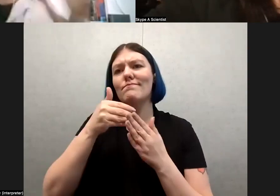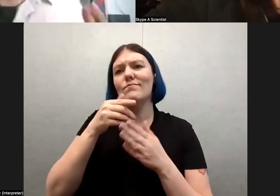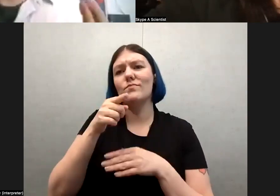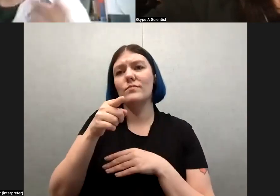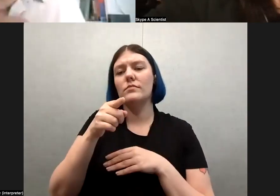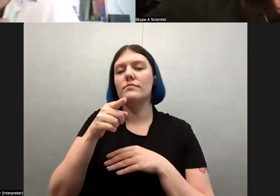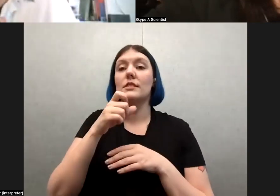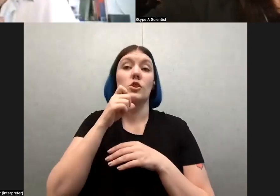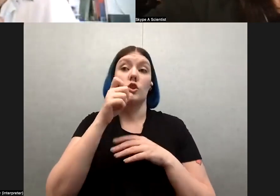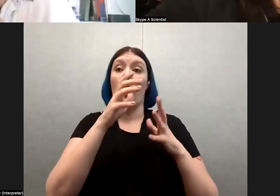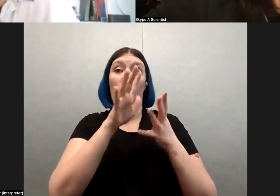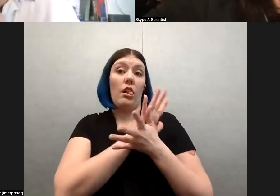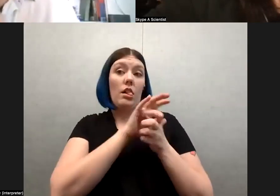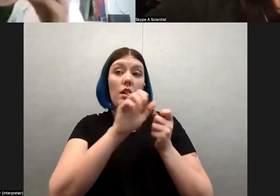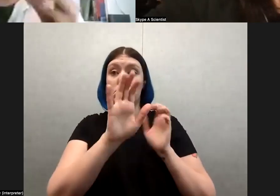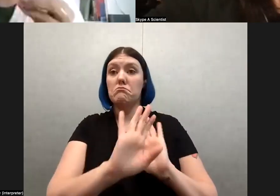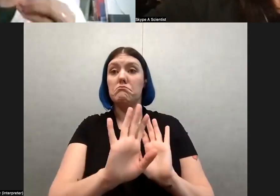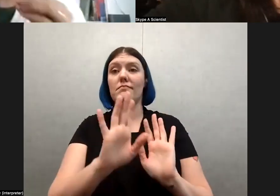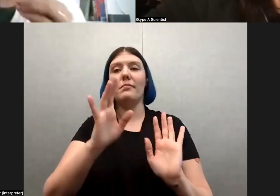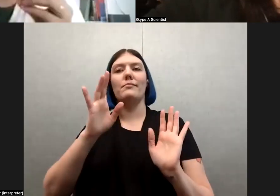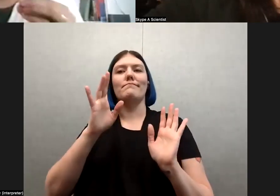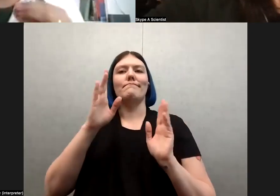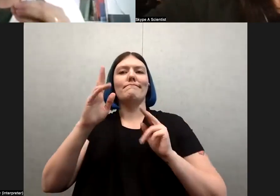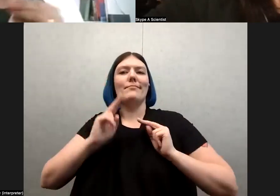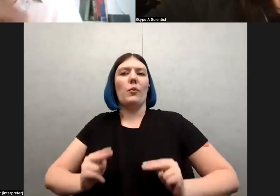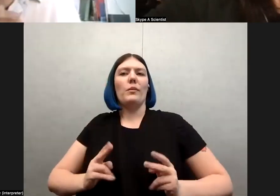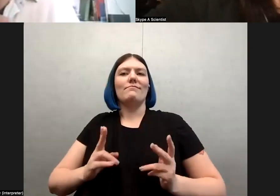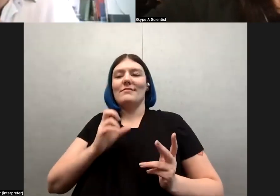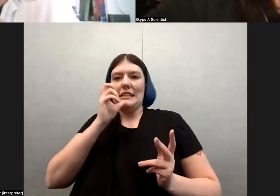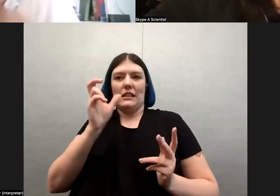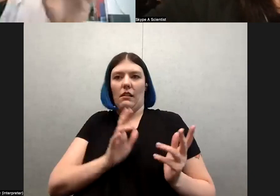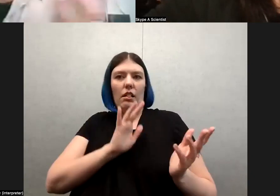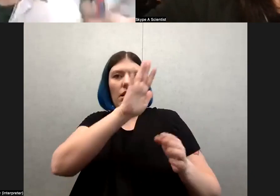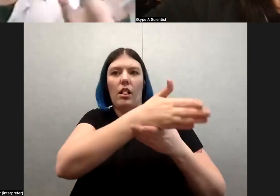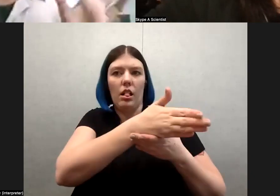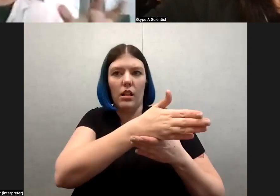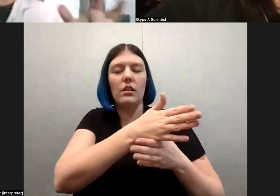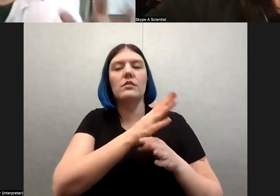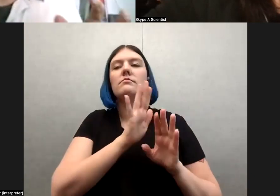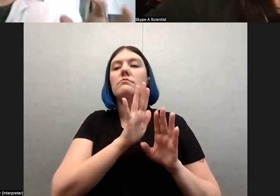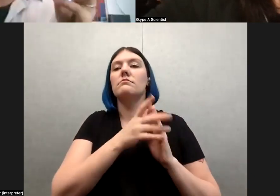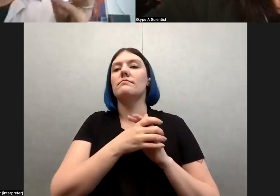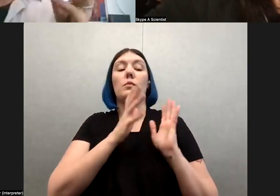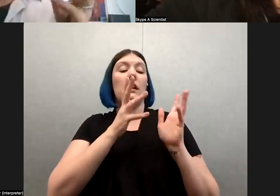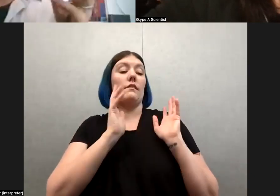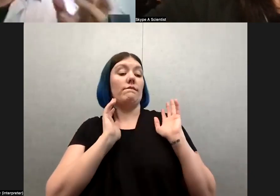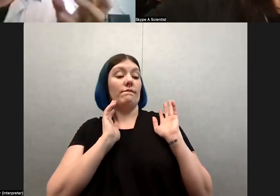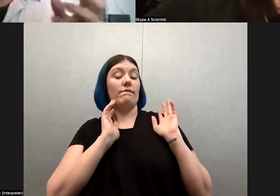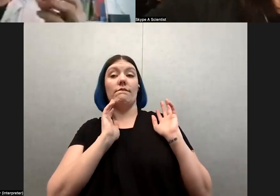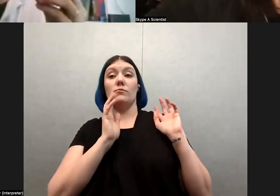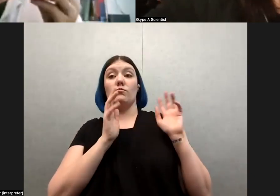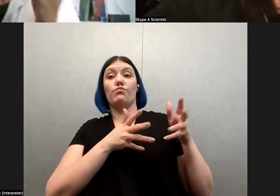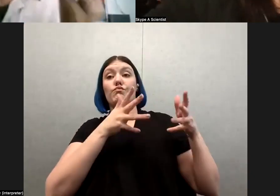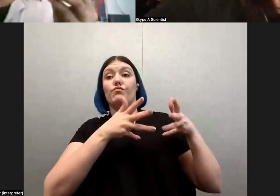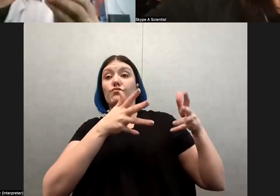not degraded, that maybe humans haven't interfered with the system too much. Maybe it's kind of just been left alone for a really long time, and